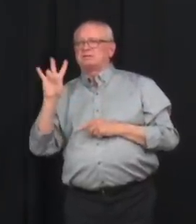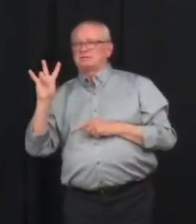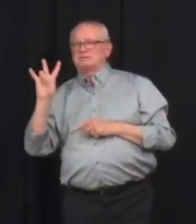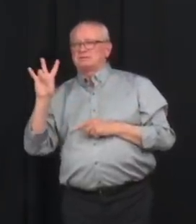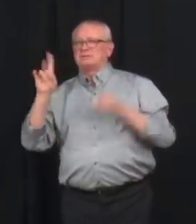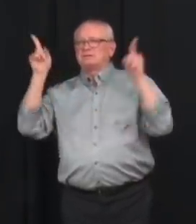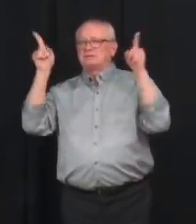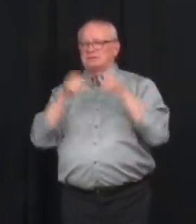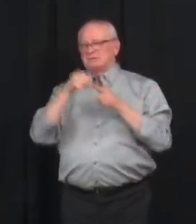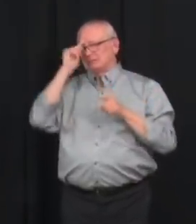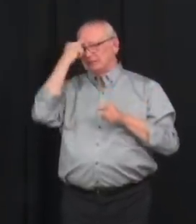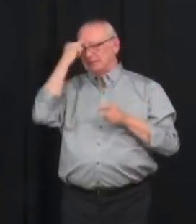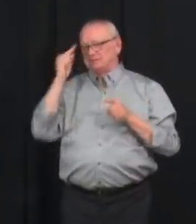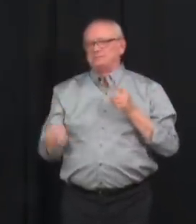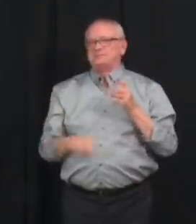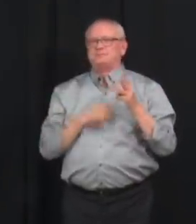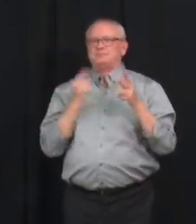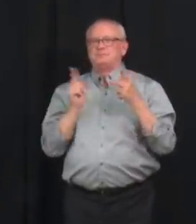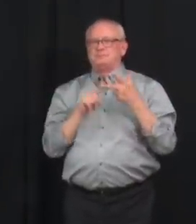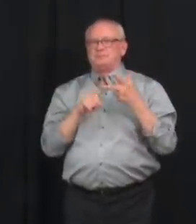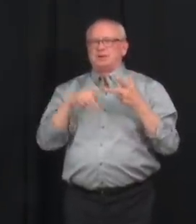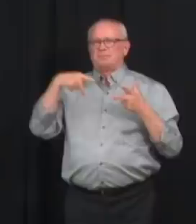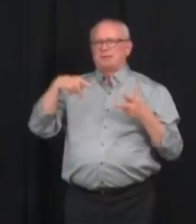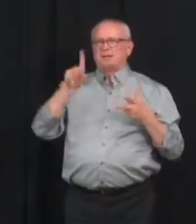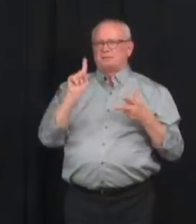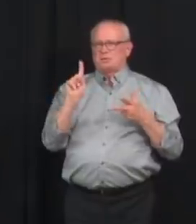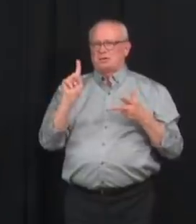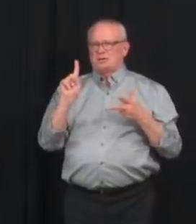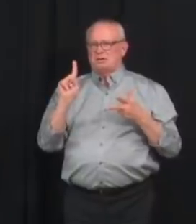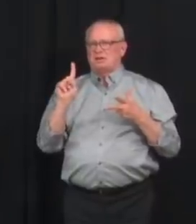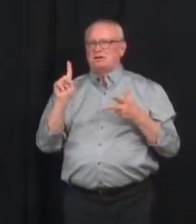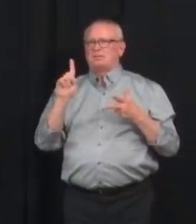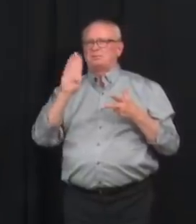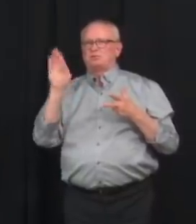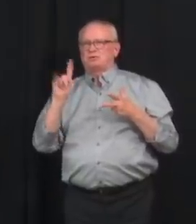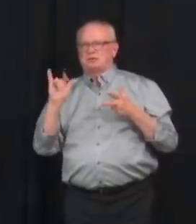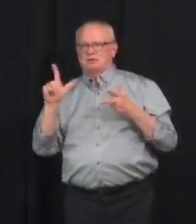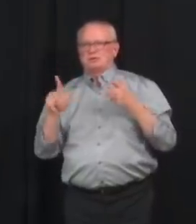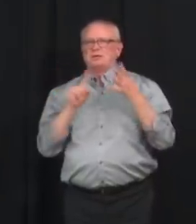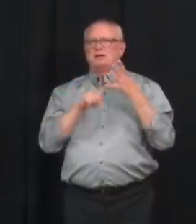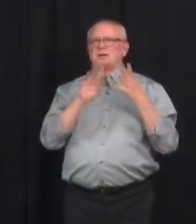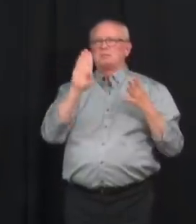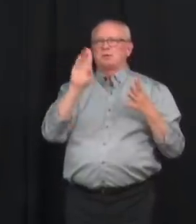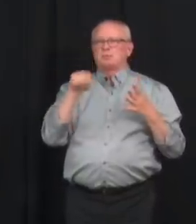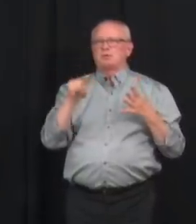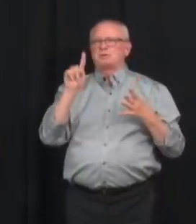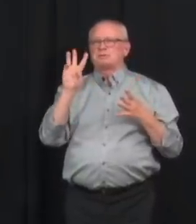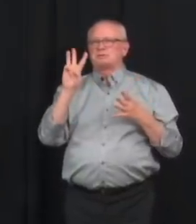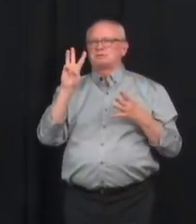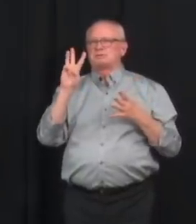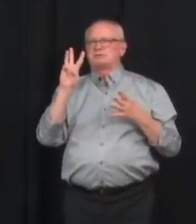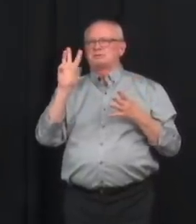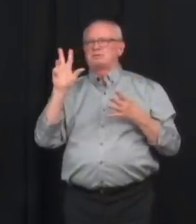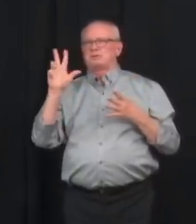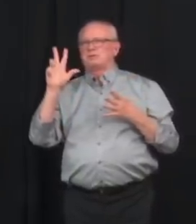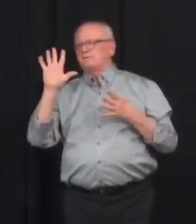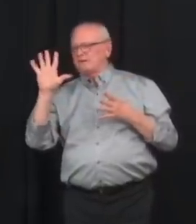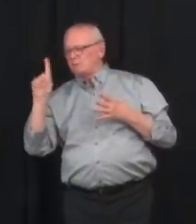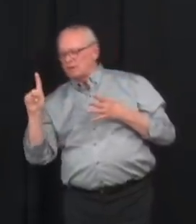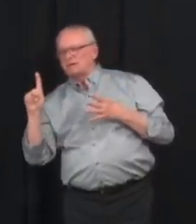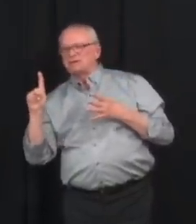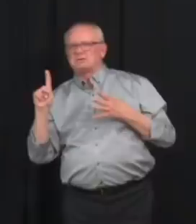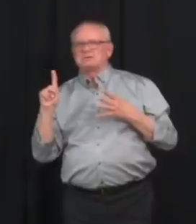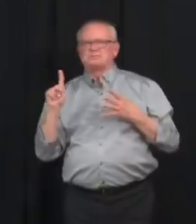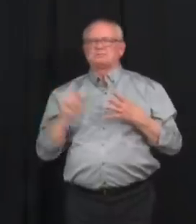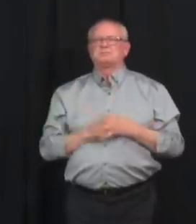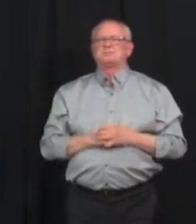of concern, P1 and B1351. Because we are screening all cases, we may see the case counts